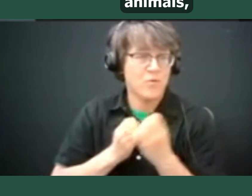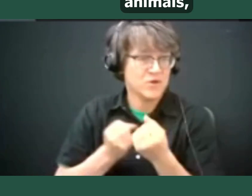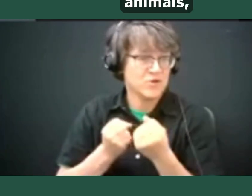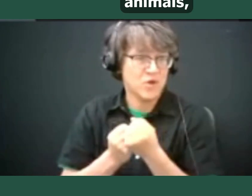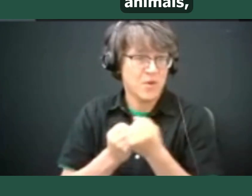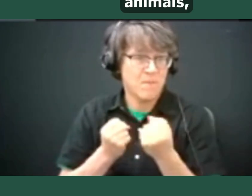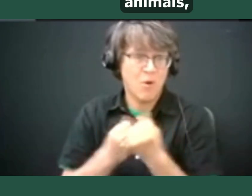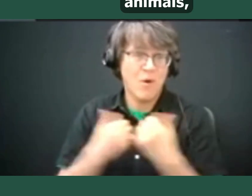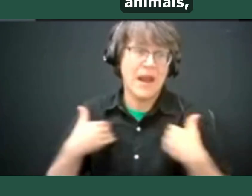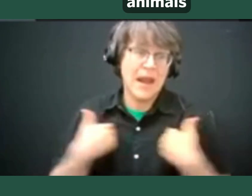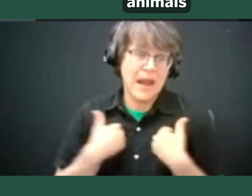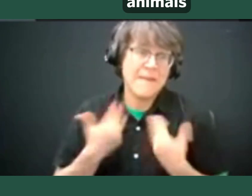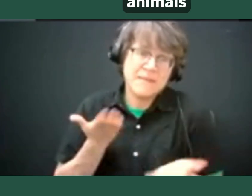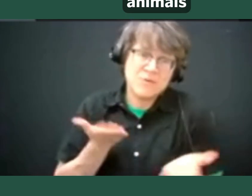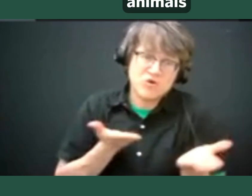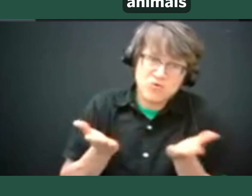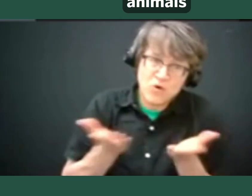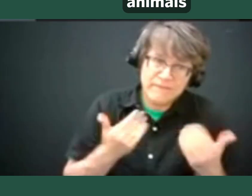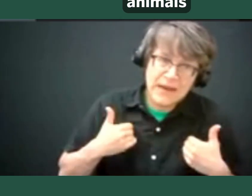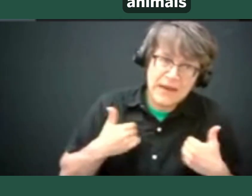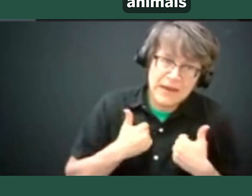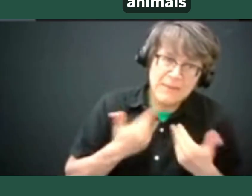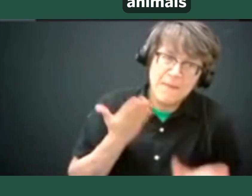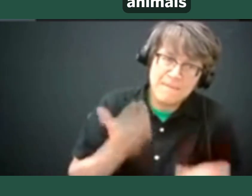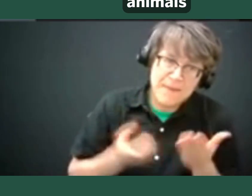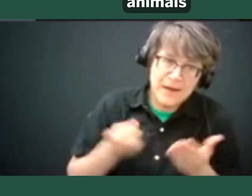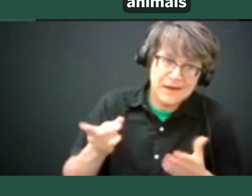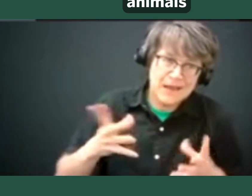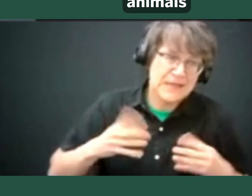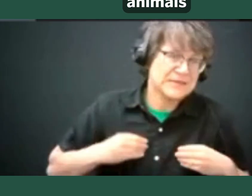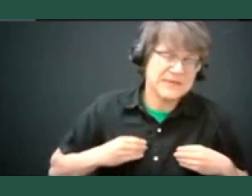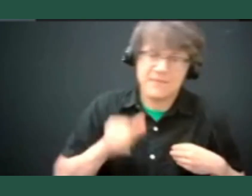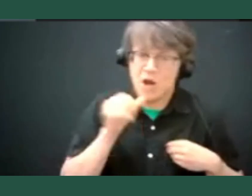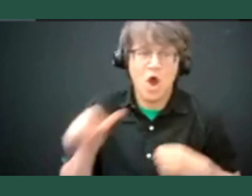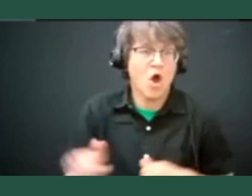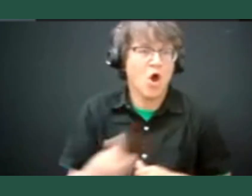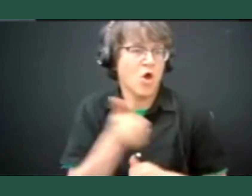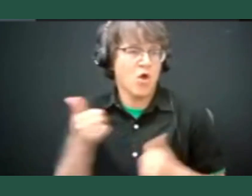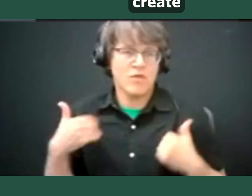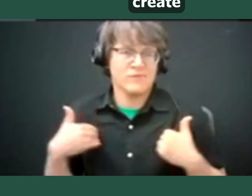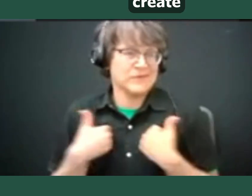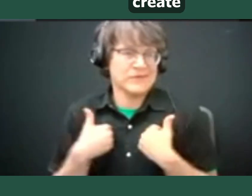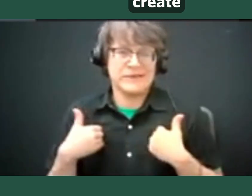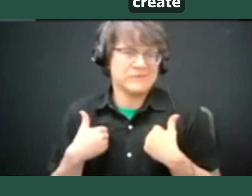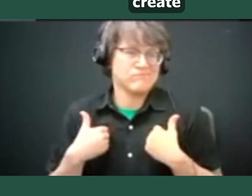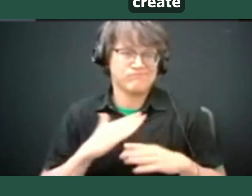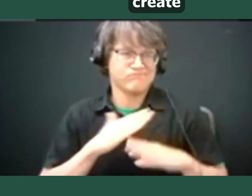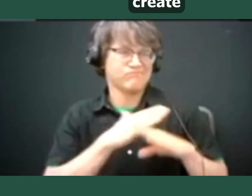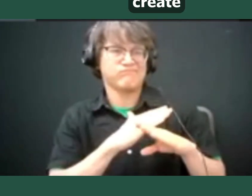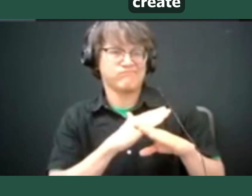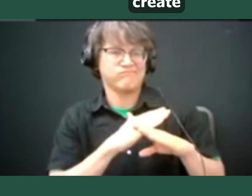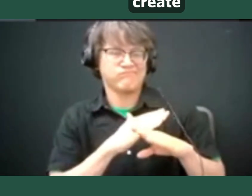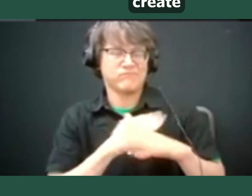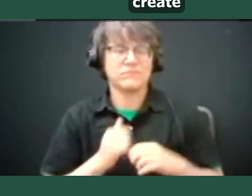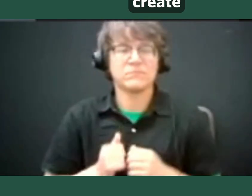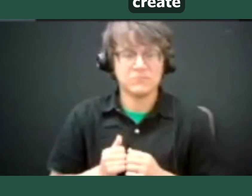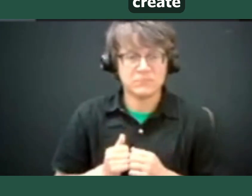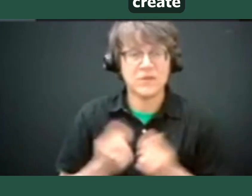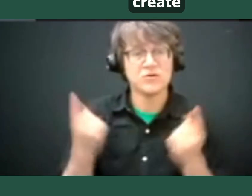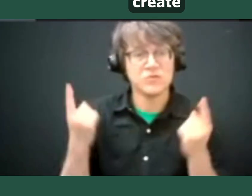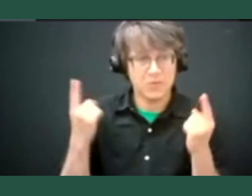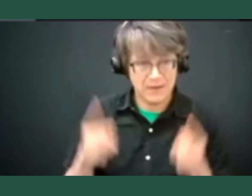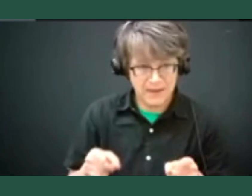have taken service animals, but they weren't taking other animals or pets. And so we ended up having